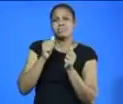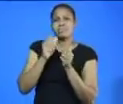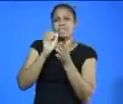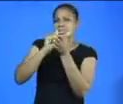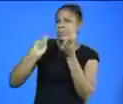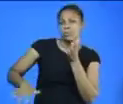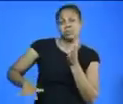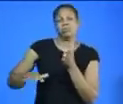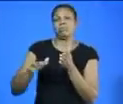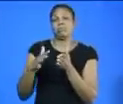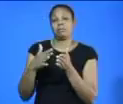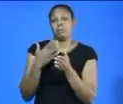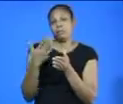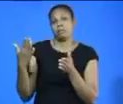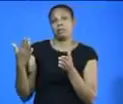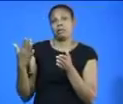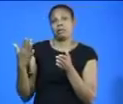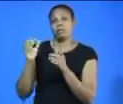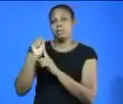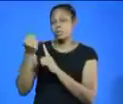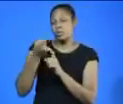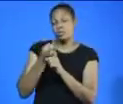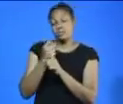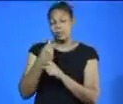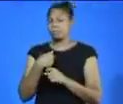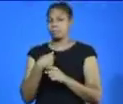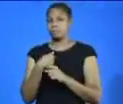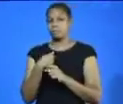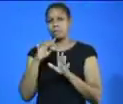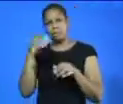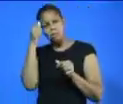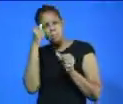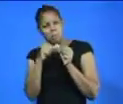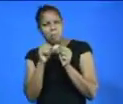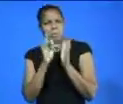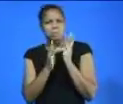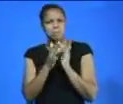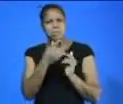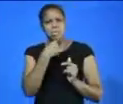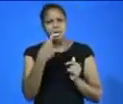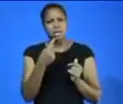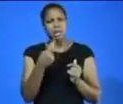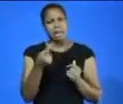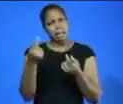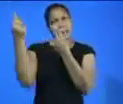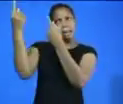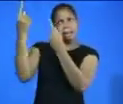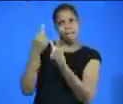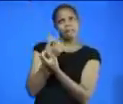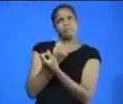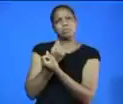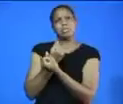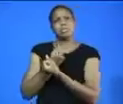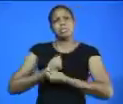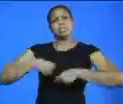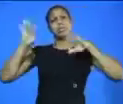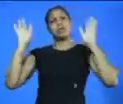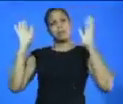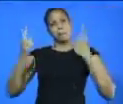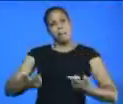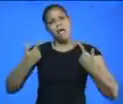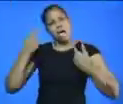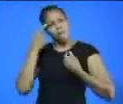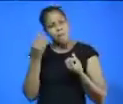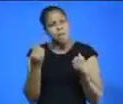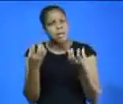Jesus saying, "I came to give my life a ransom for many"? Can